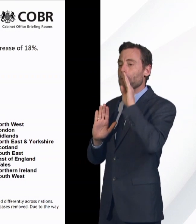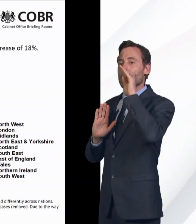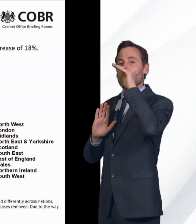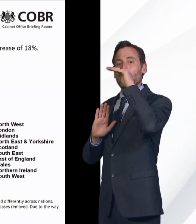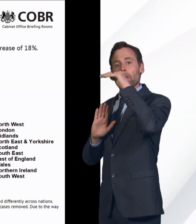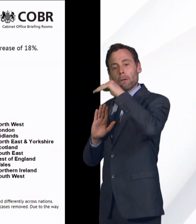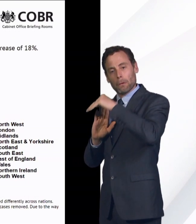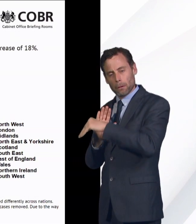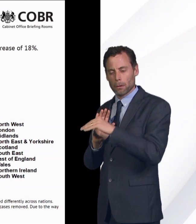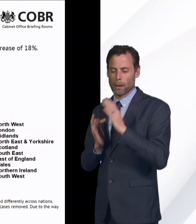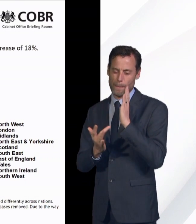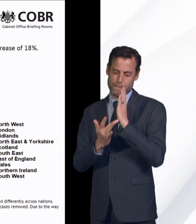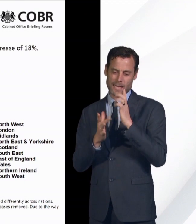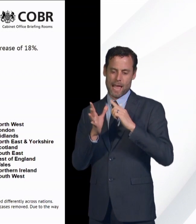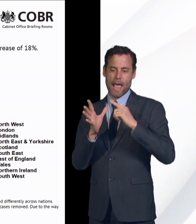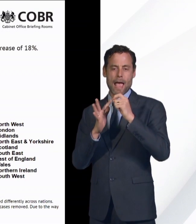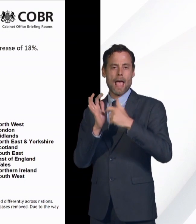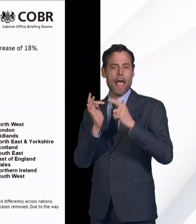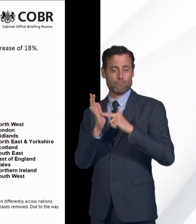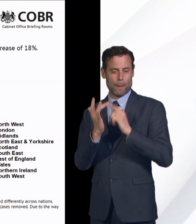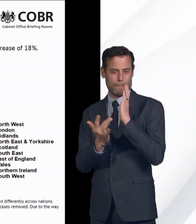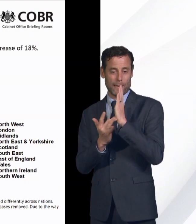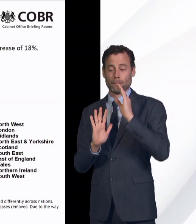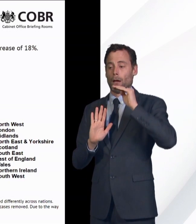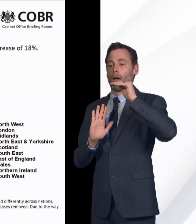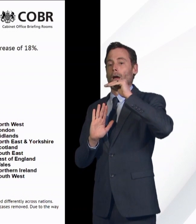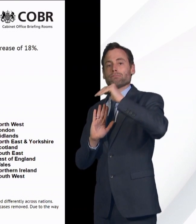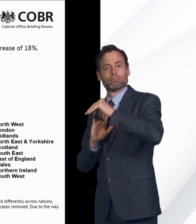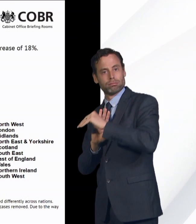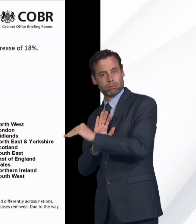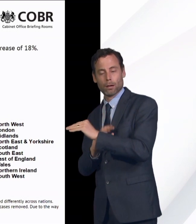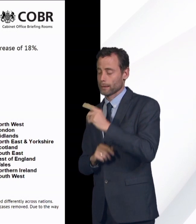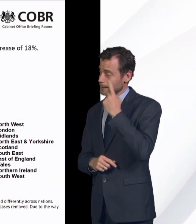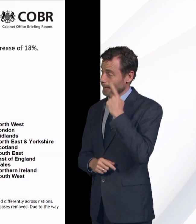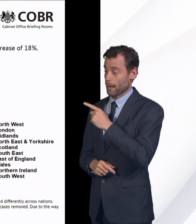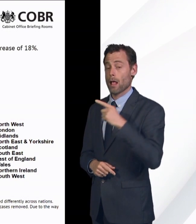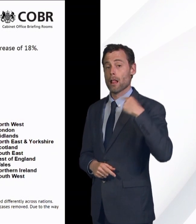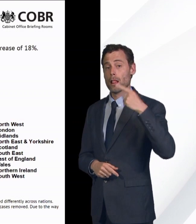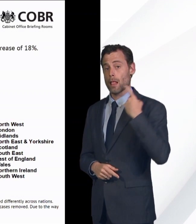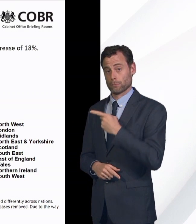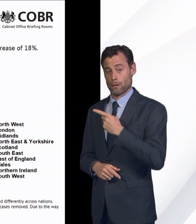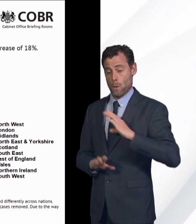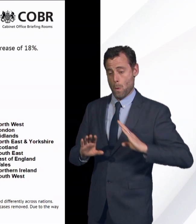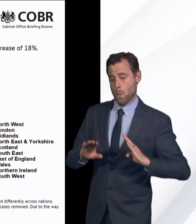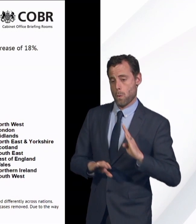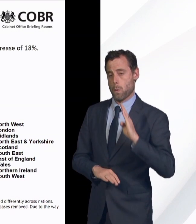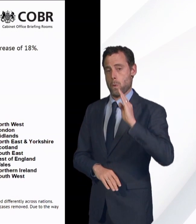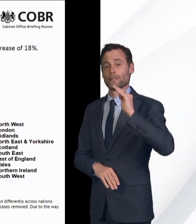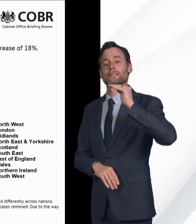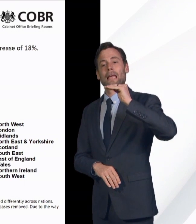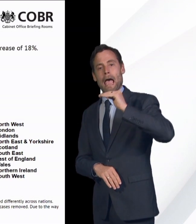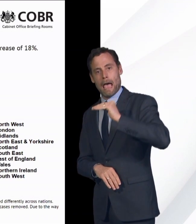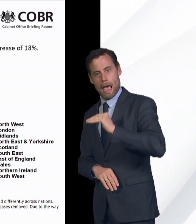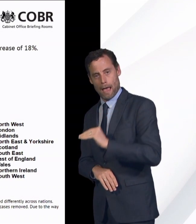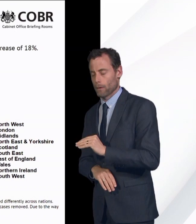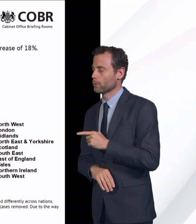of April, and since they have been falling. Most obviously in London, where the number of cases was highest, but